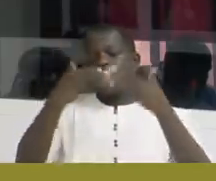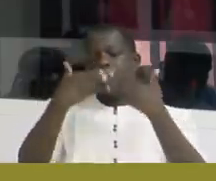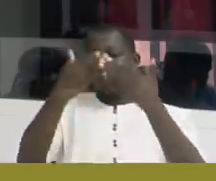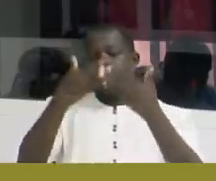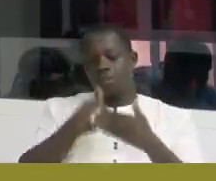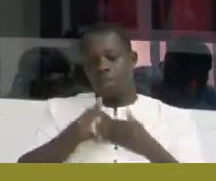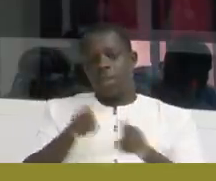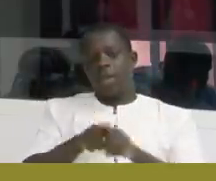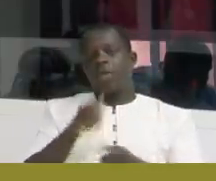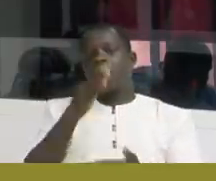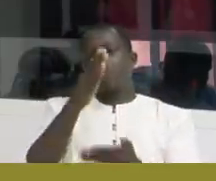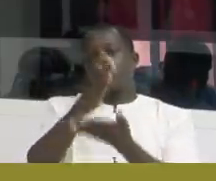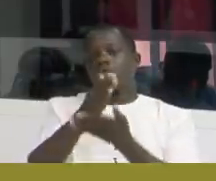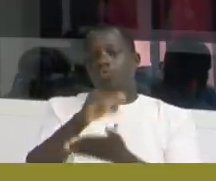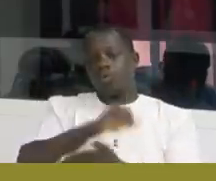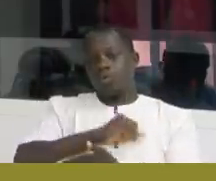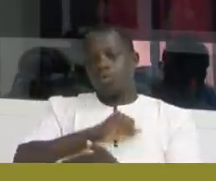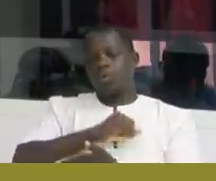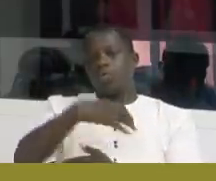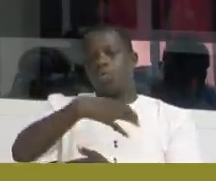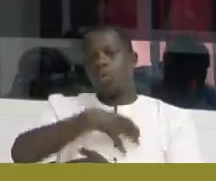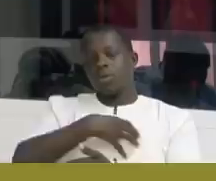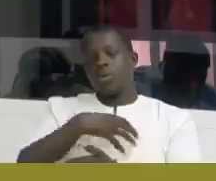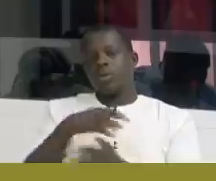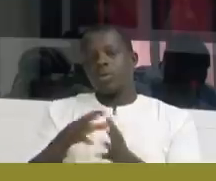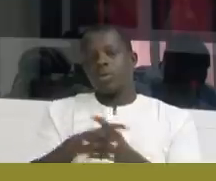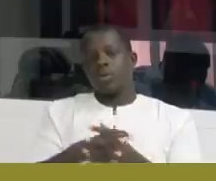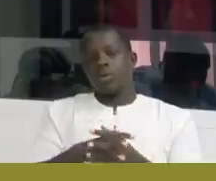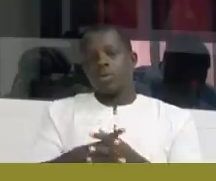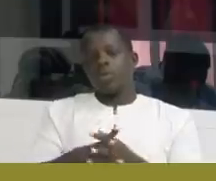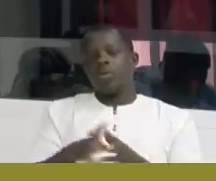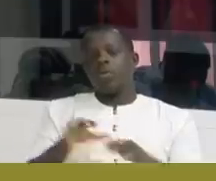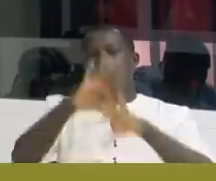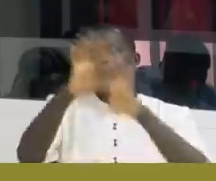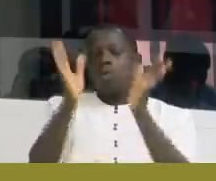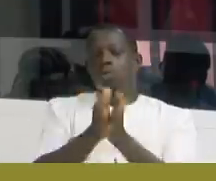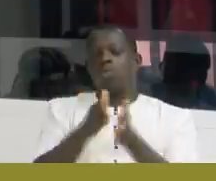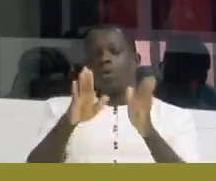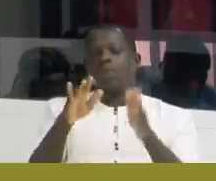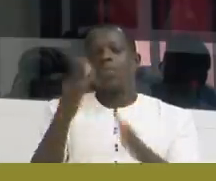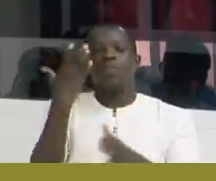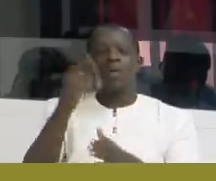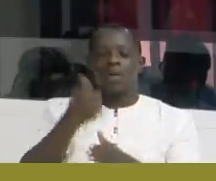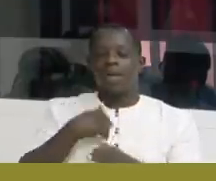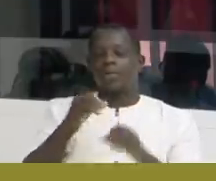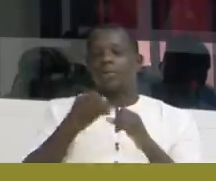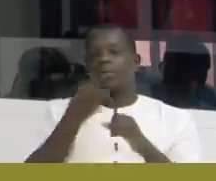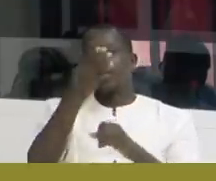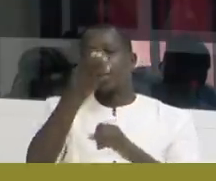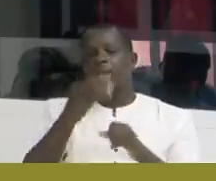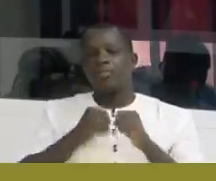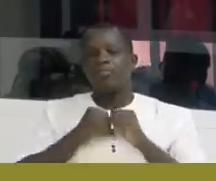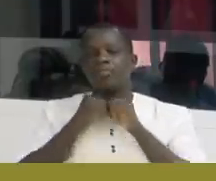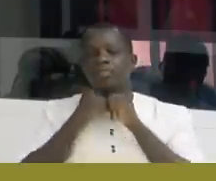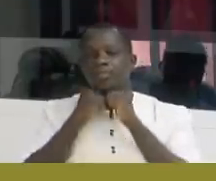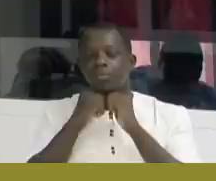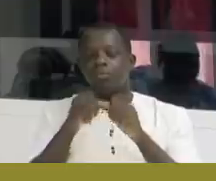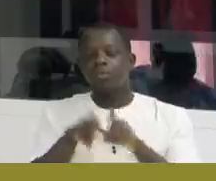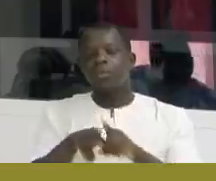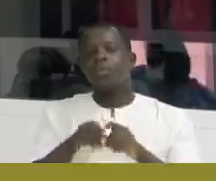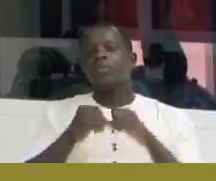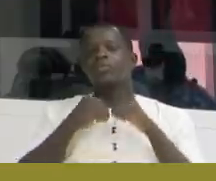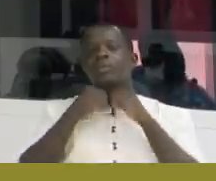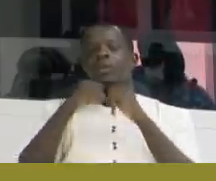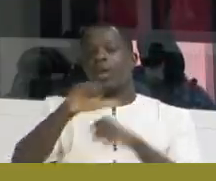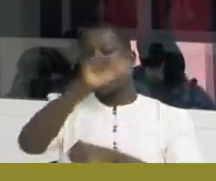you that they want, well, all along when I say Sana, I mean the two, both Sana